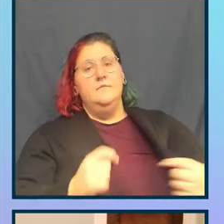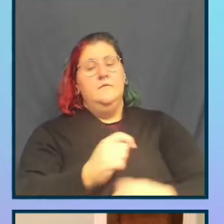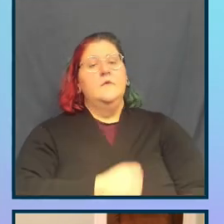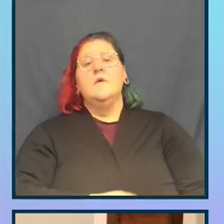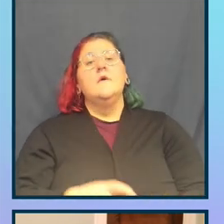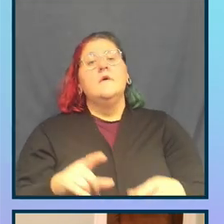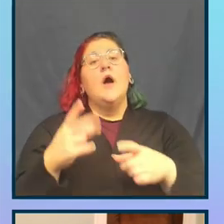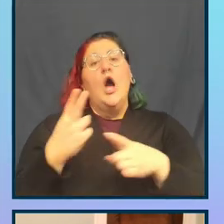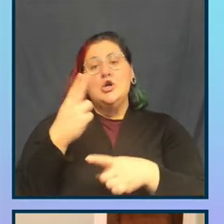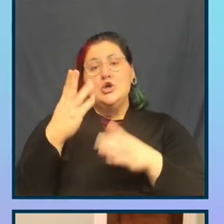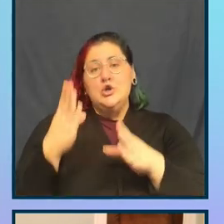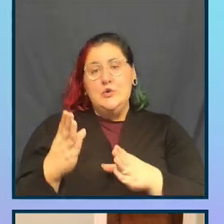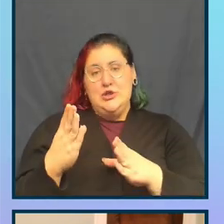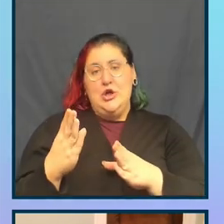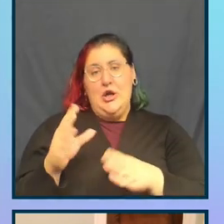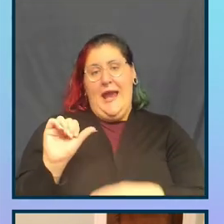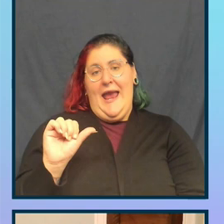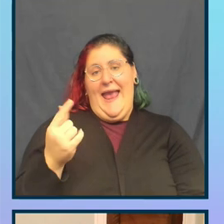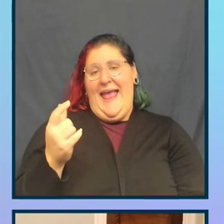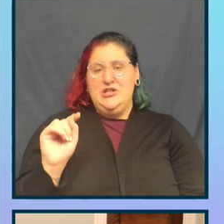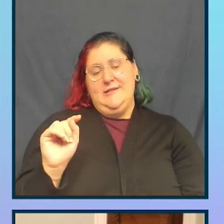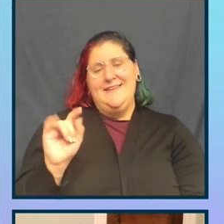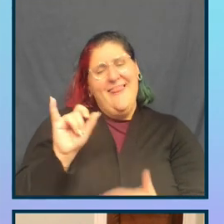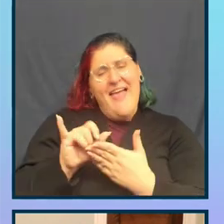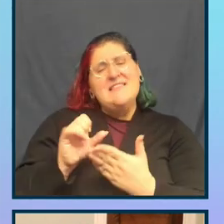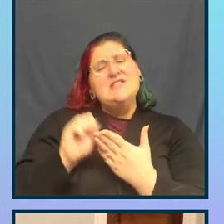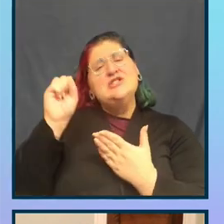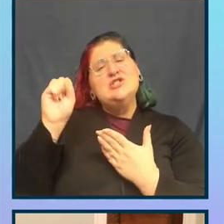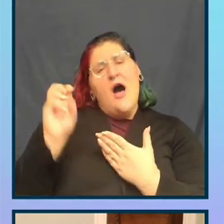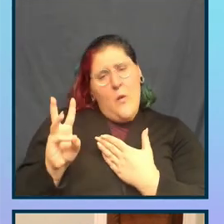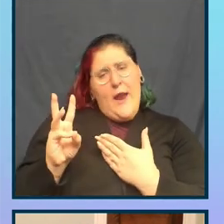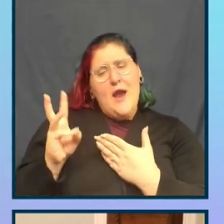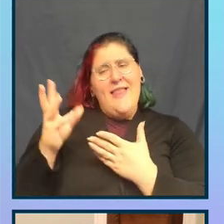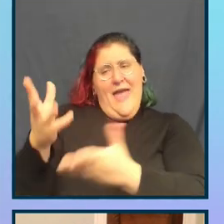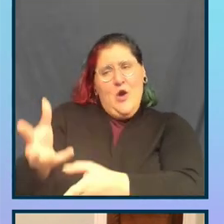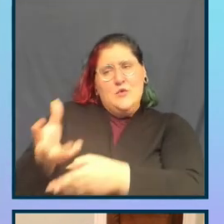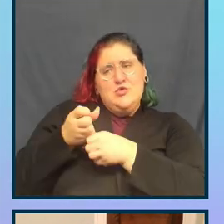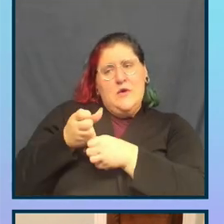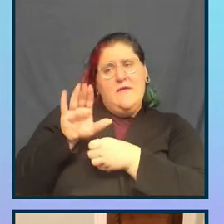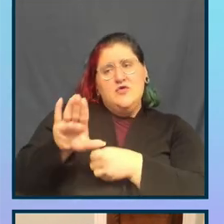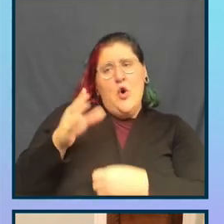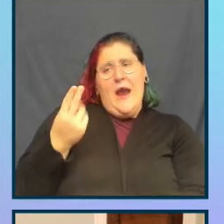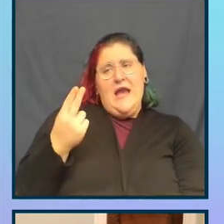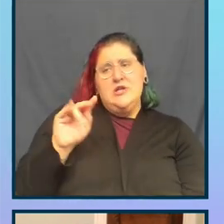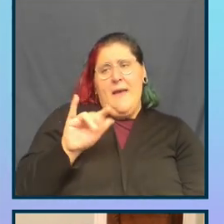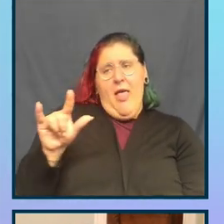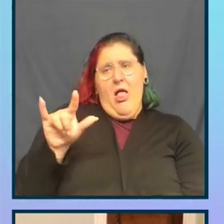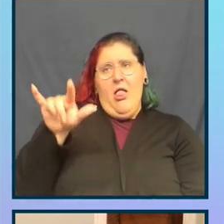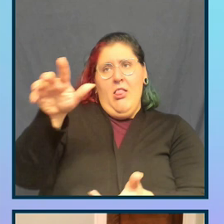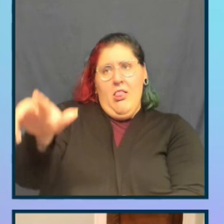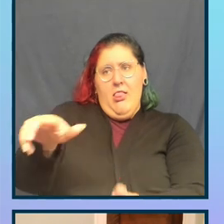A user agent is software that retrieves your HTML and works to interpret your HTML in order to